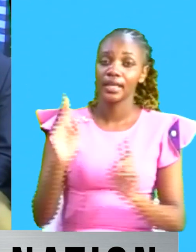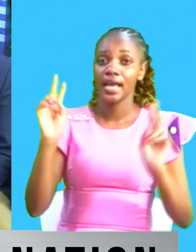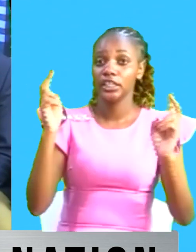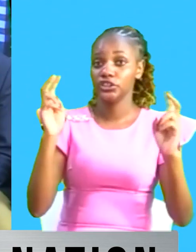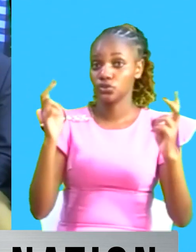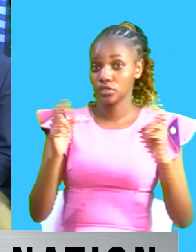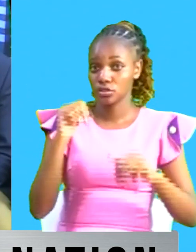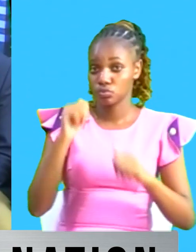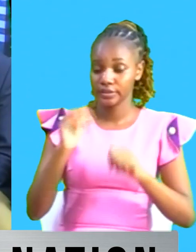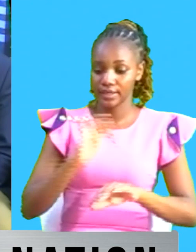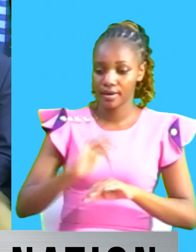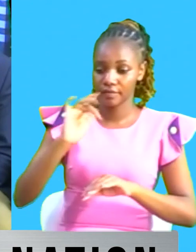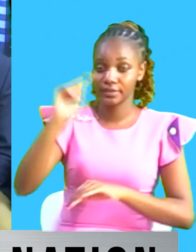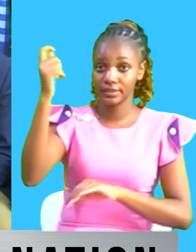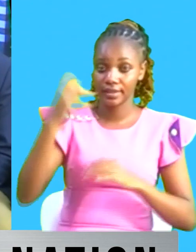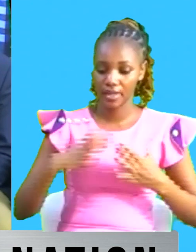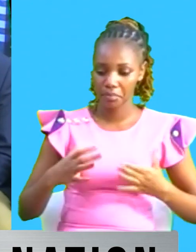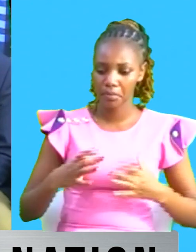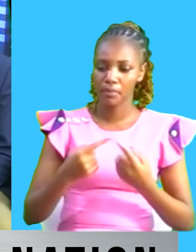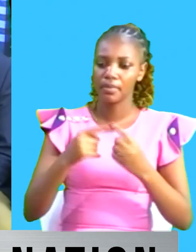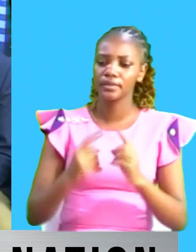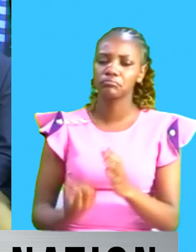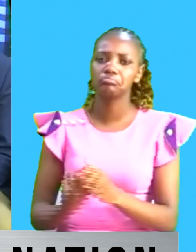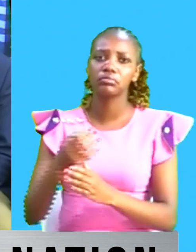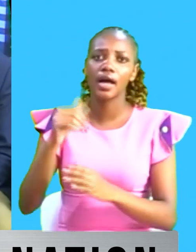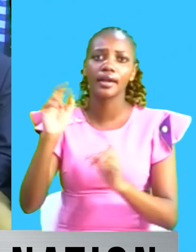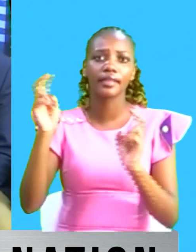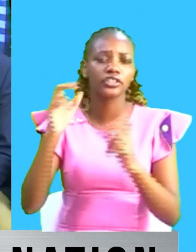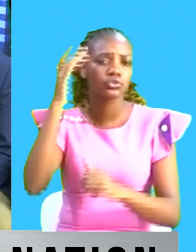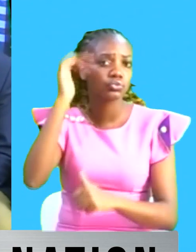issues that are affecting Kenyans, but it's bringing up another issue of police